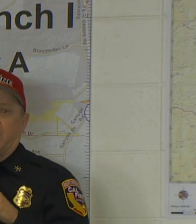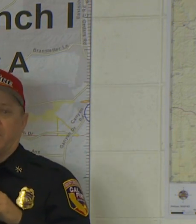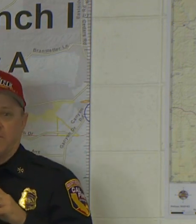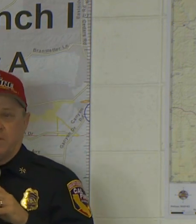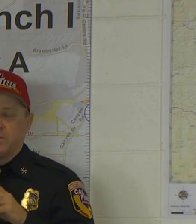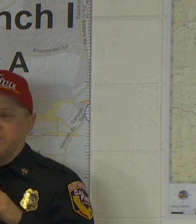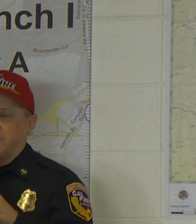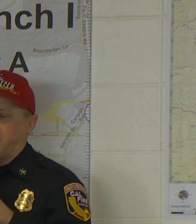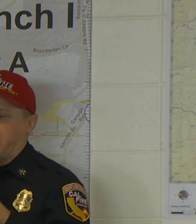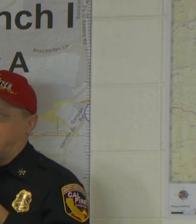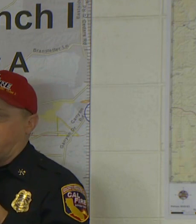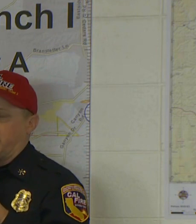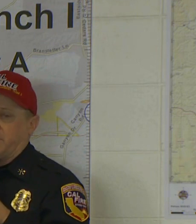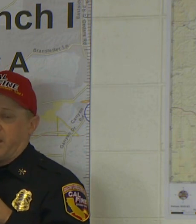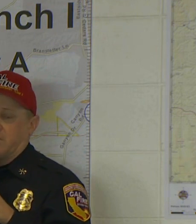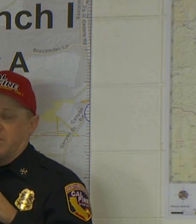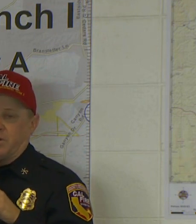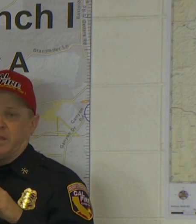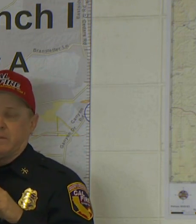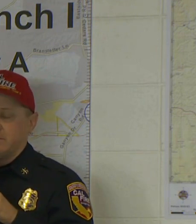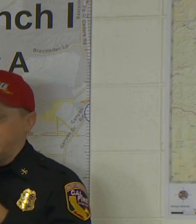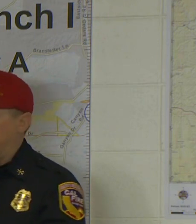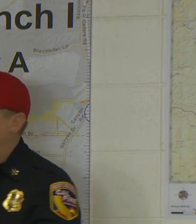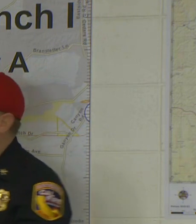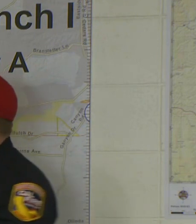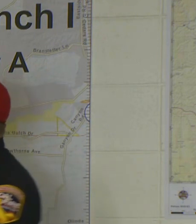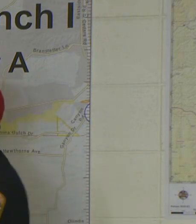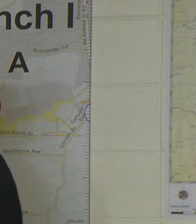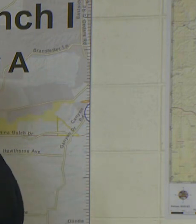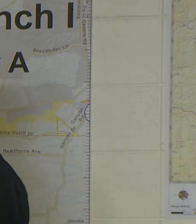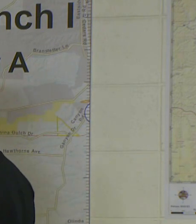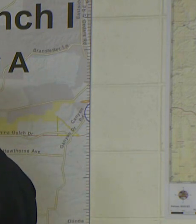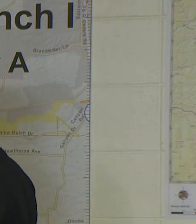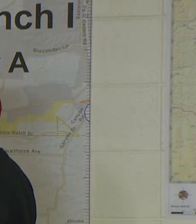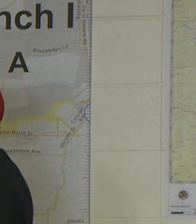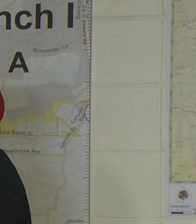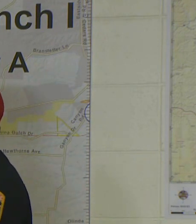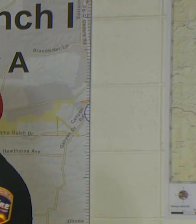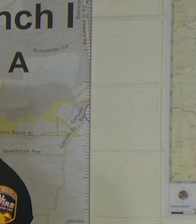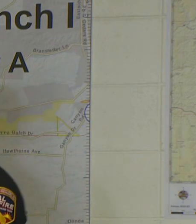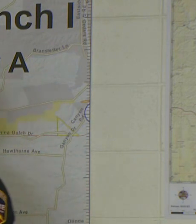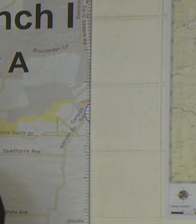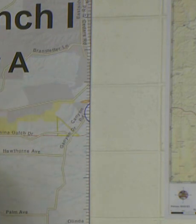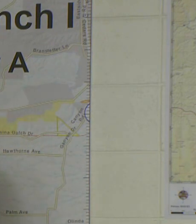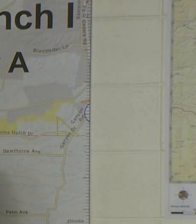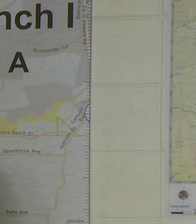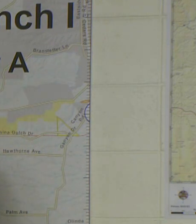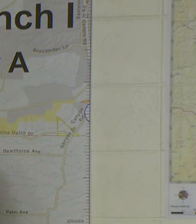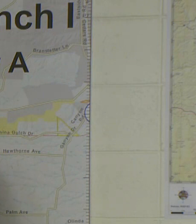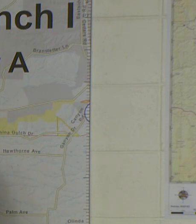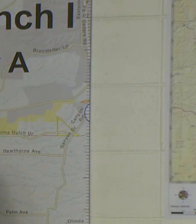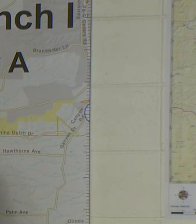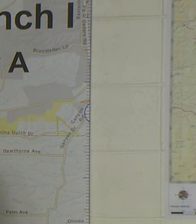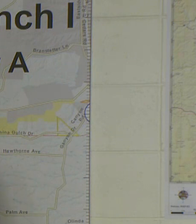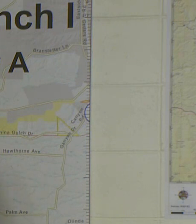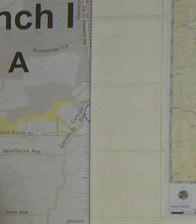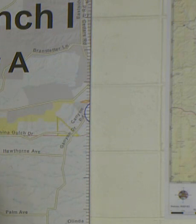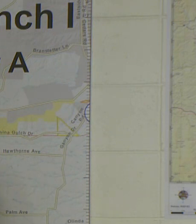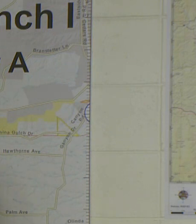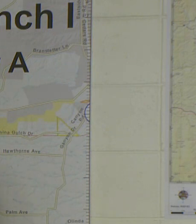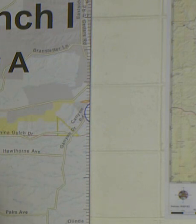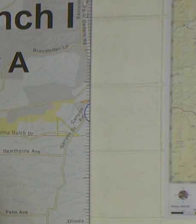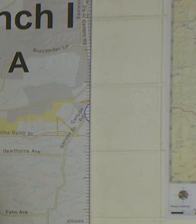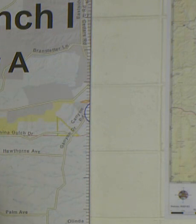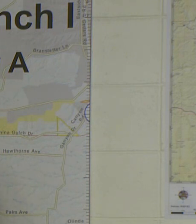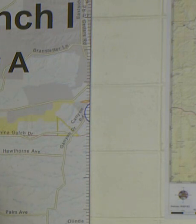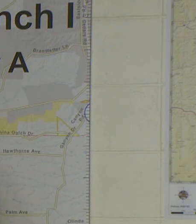of the fire where folks have been evacuated. They're now returning. And then also fire line suppression repair. We're fixing any damage